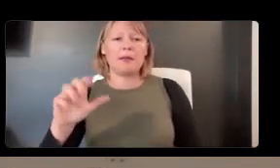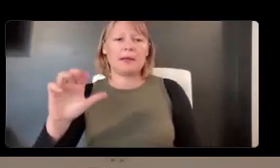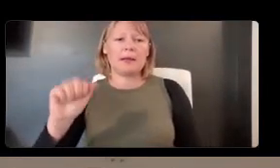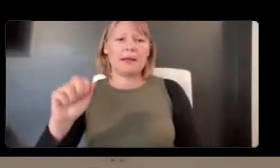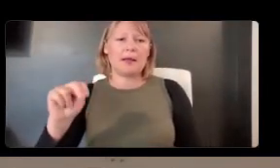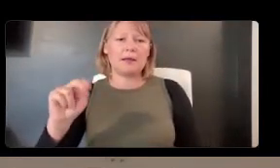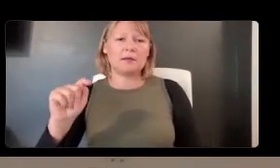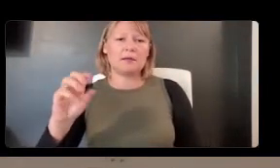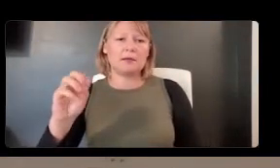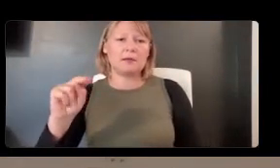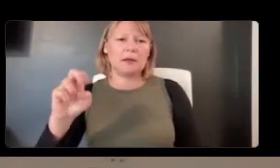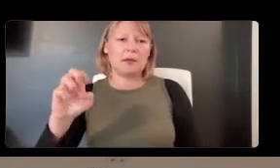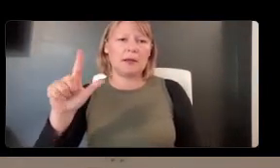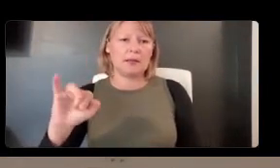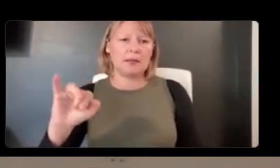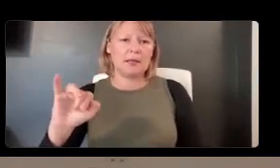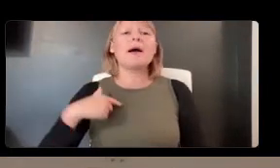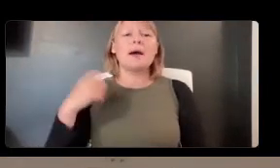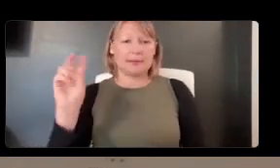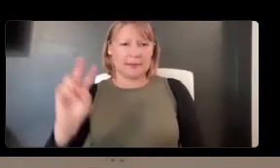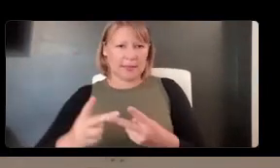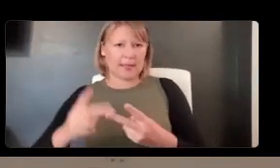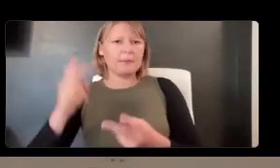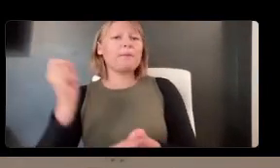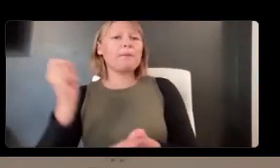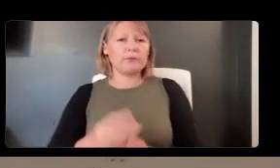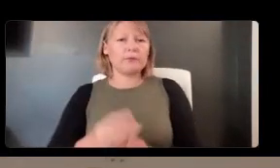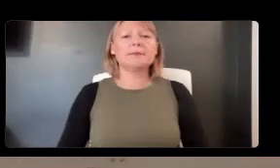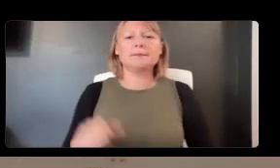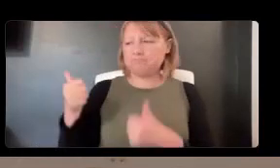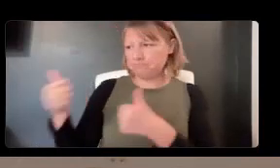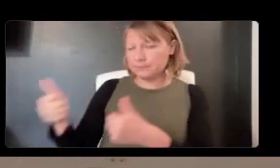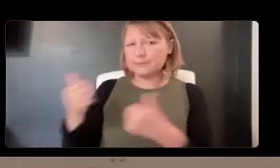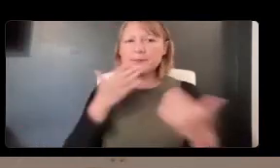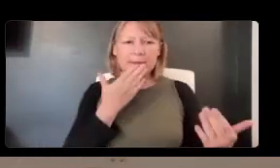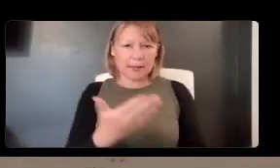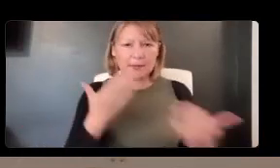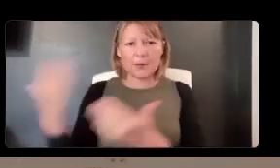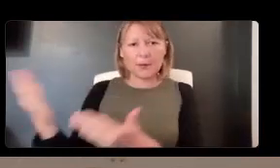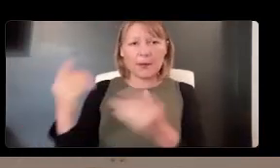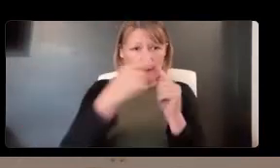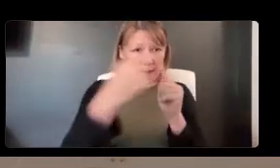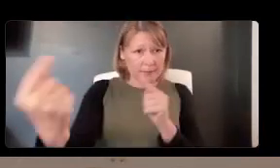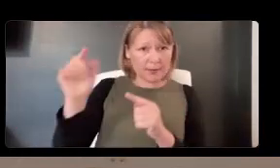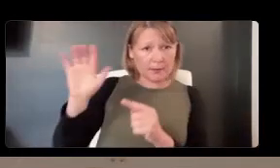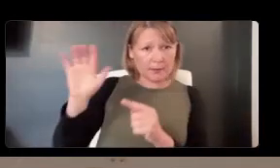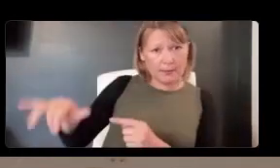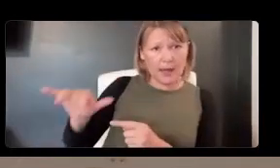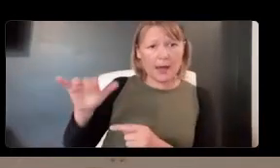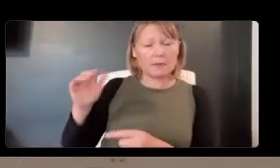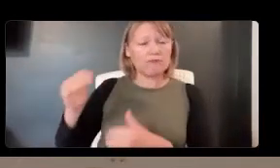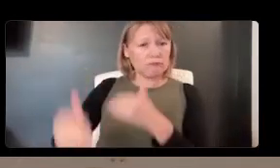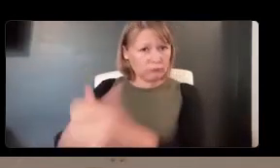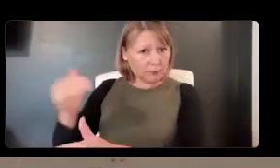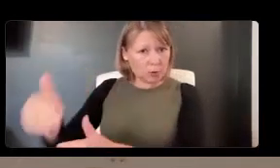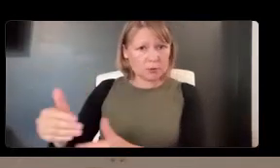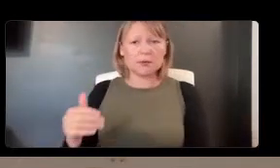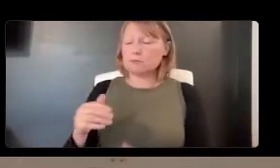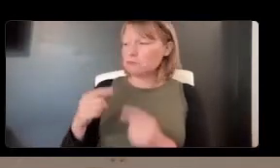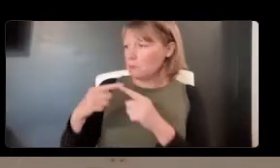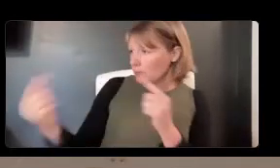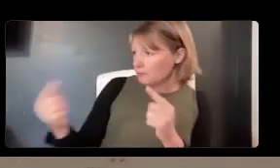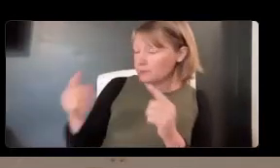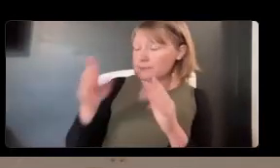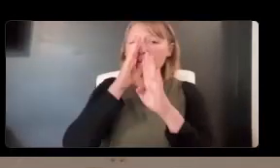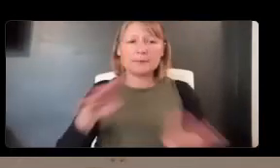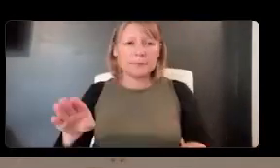that motion. Thank you, Board Member Caginelli. Board members, is there any opposition to the motion? Okay, hearing none,